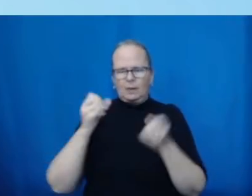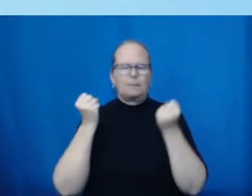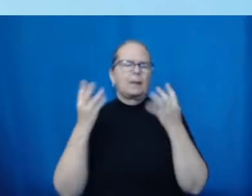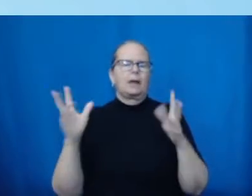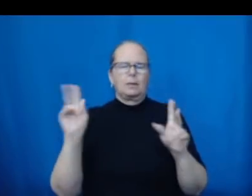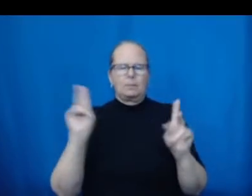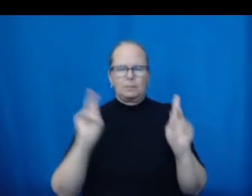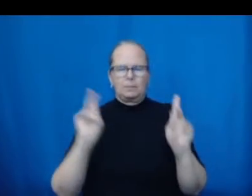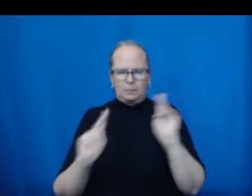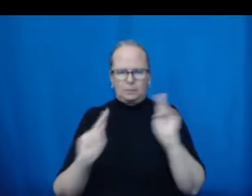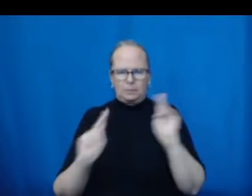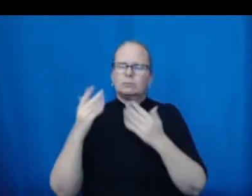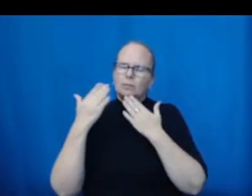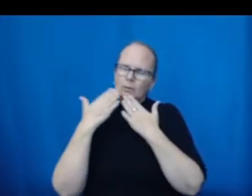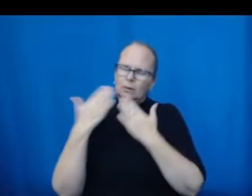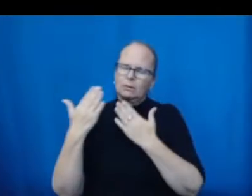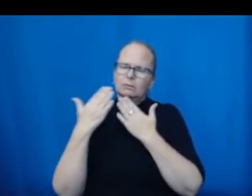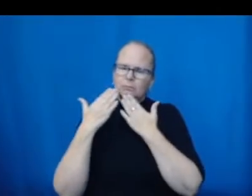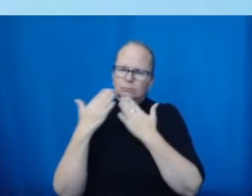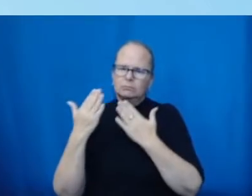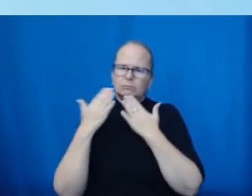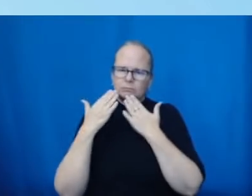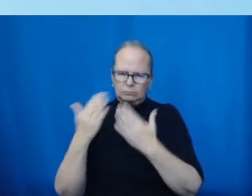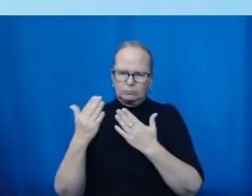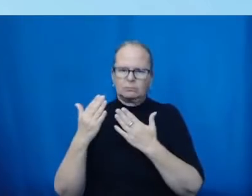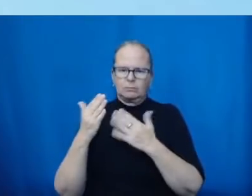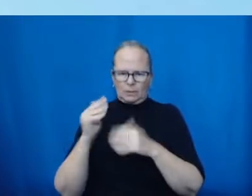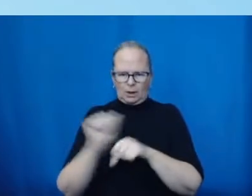Nation. Today's conversation